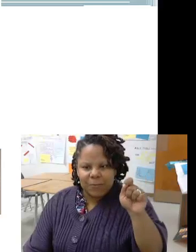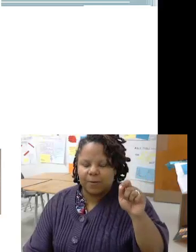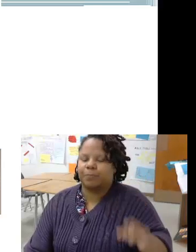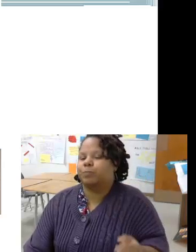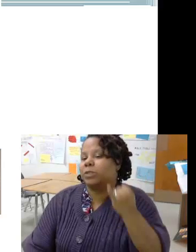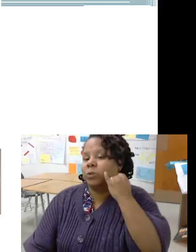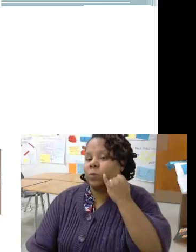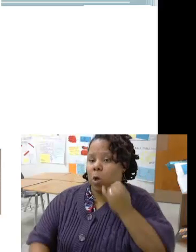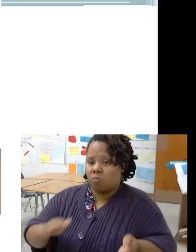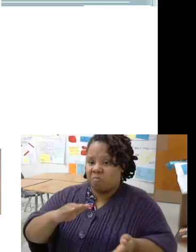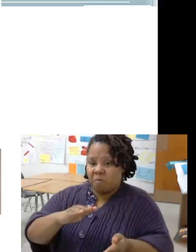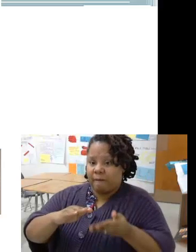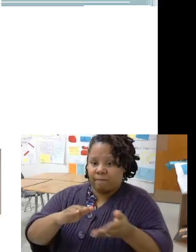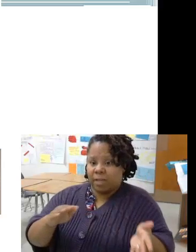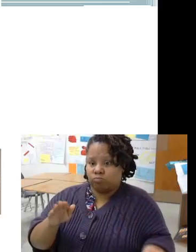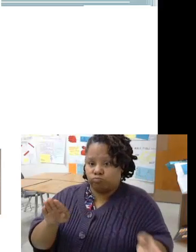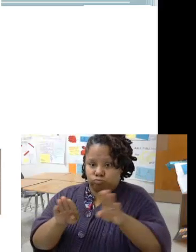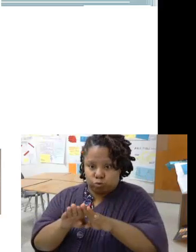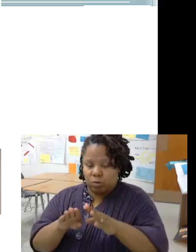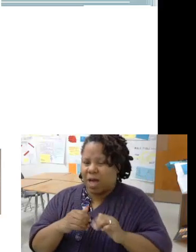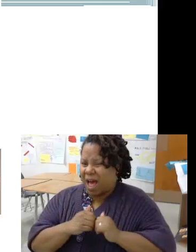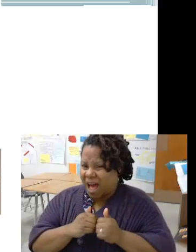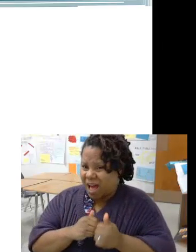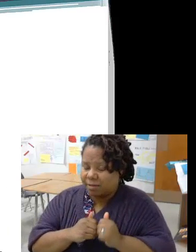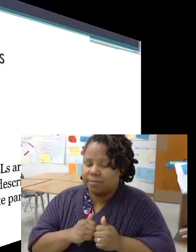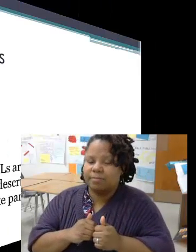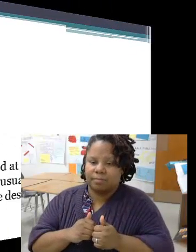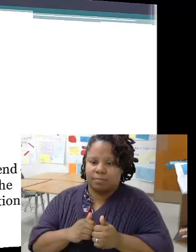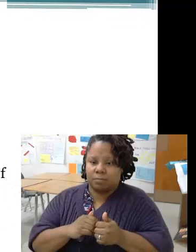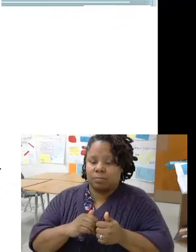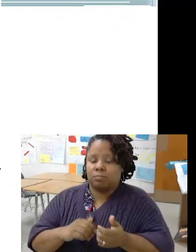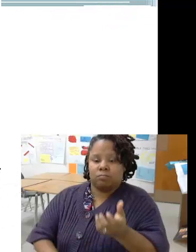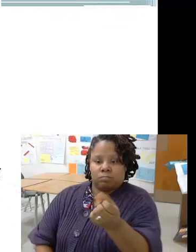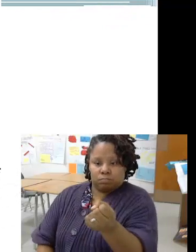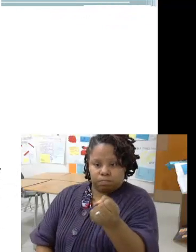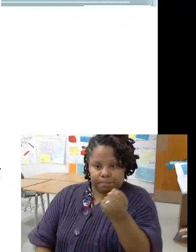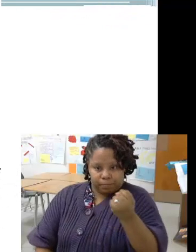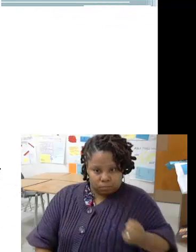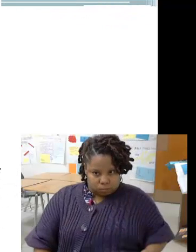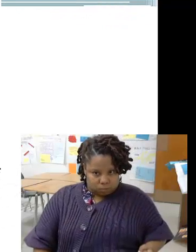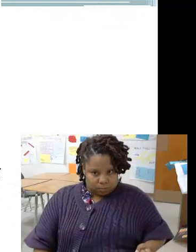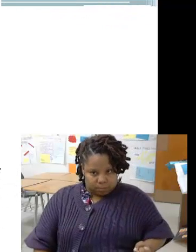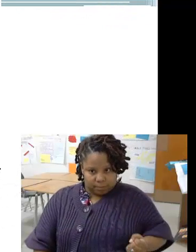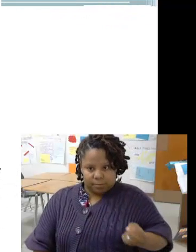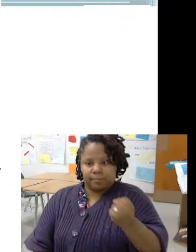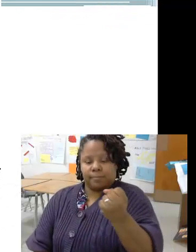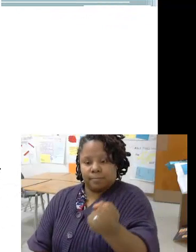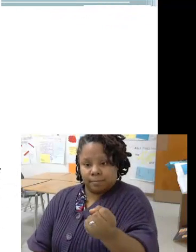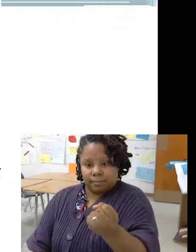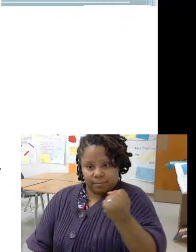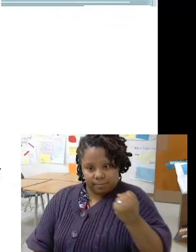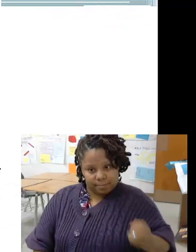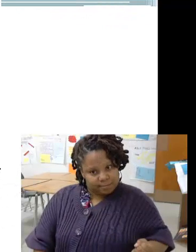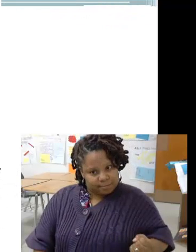oven door closes or opens, you would use an S hand shape, ICL S hand shape